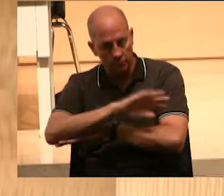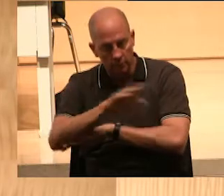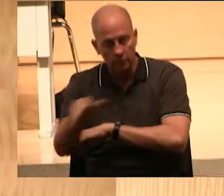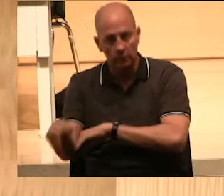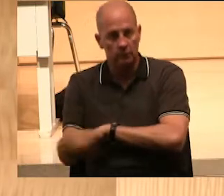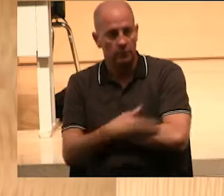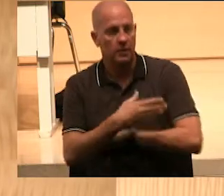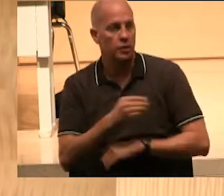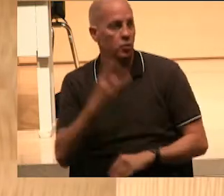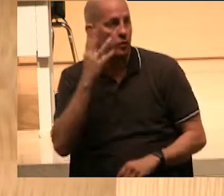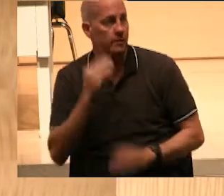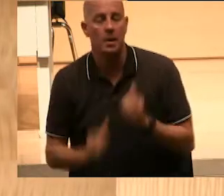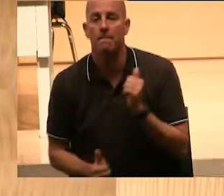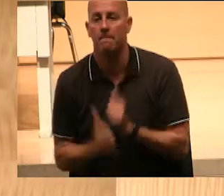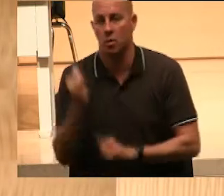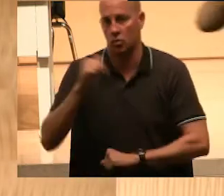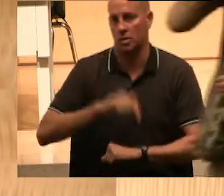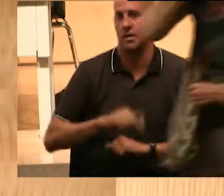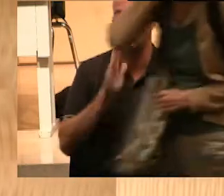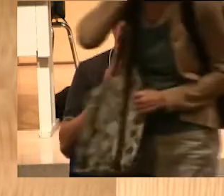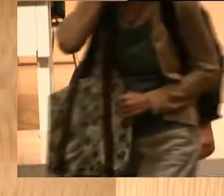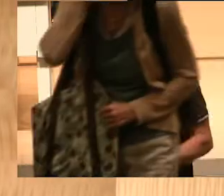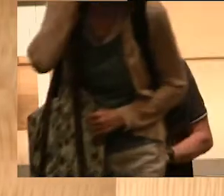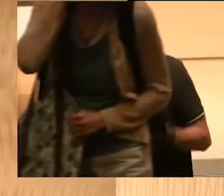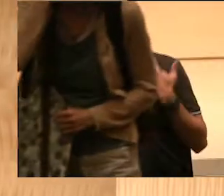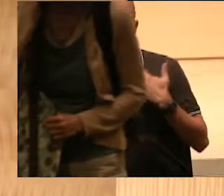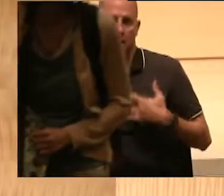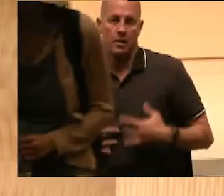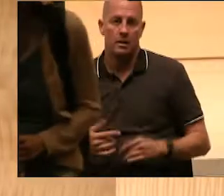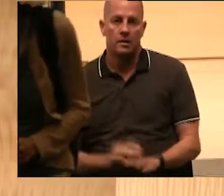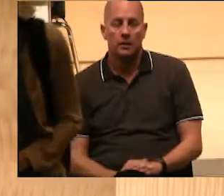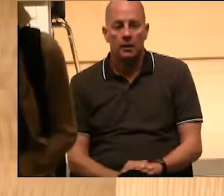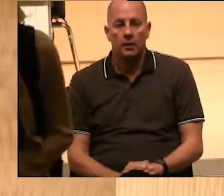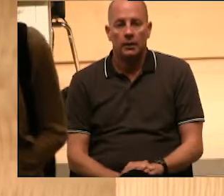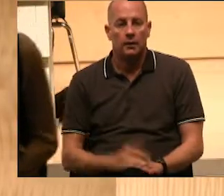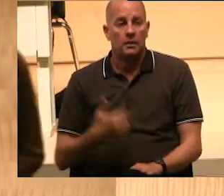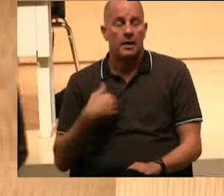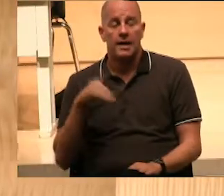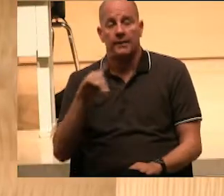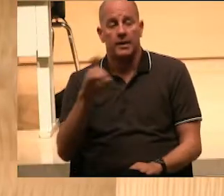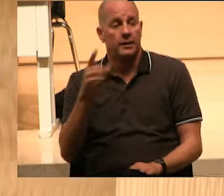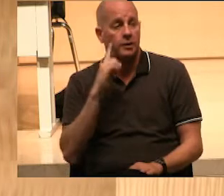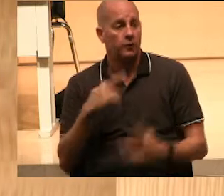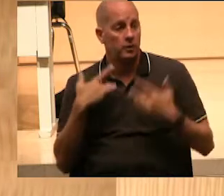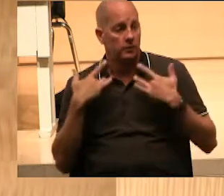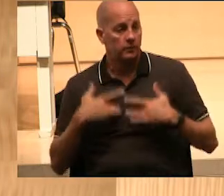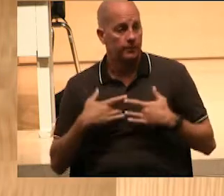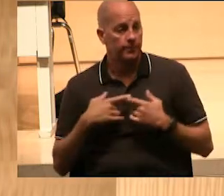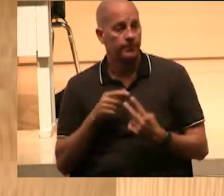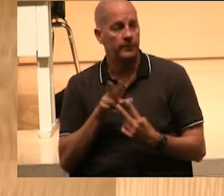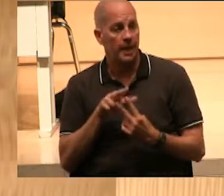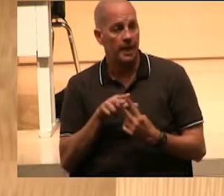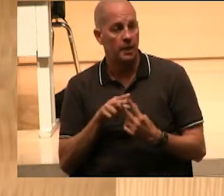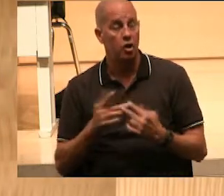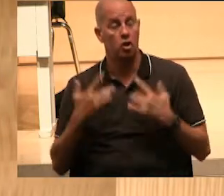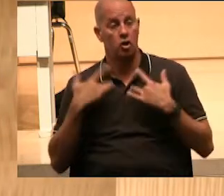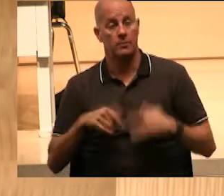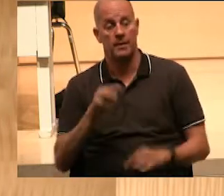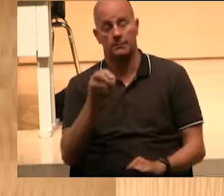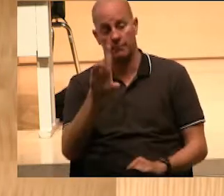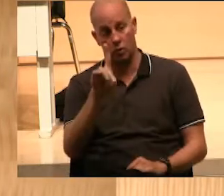experience most of the time. So to have a diagnosis of depression, someone has to have either a depressed